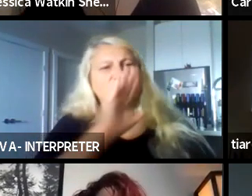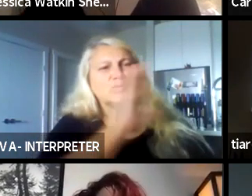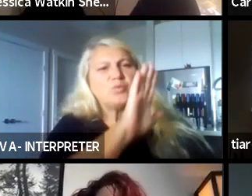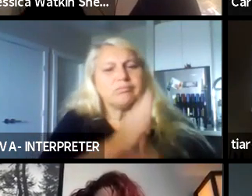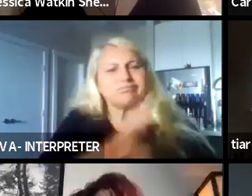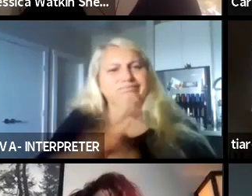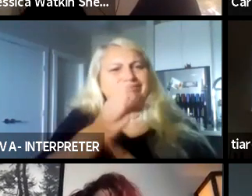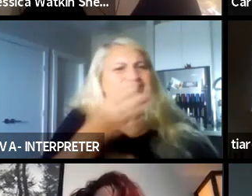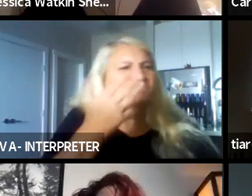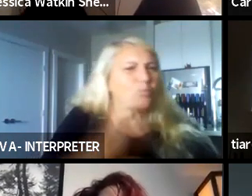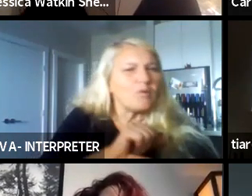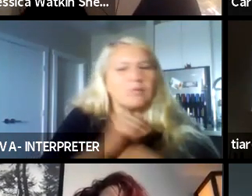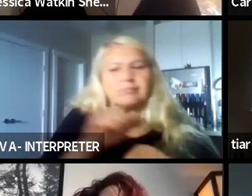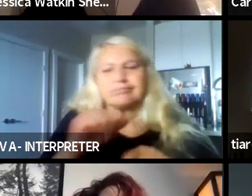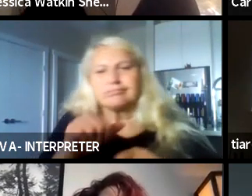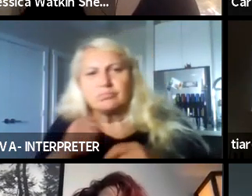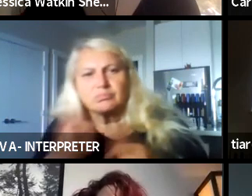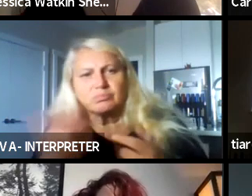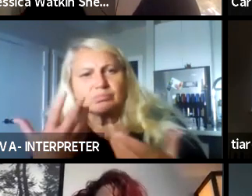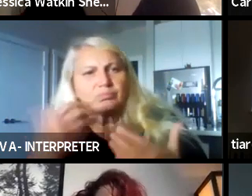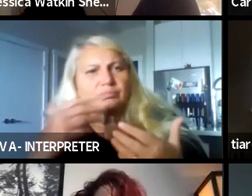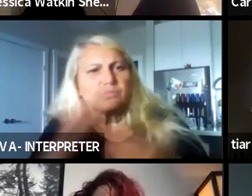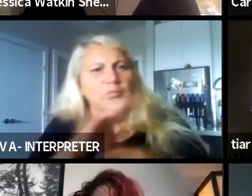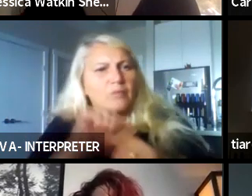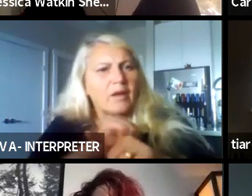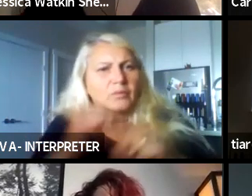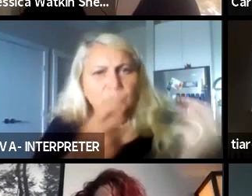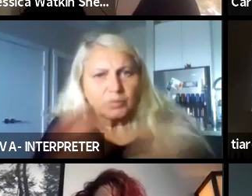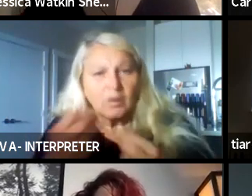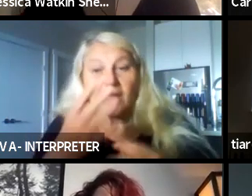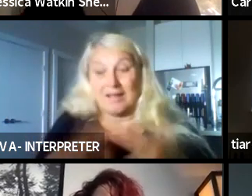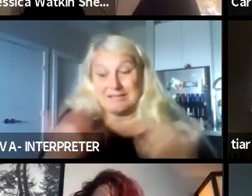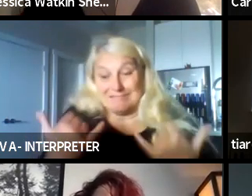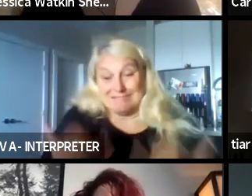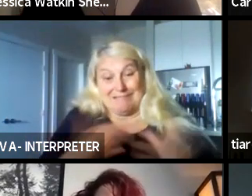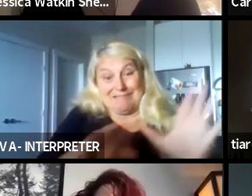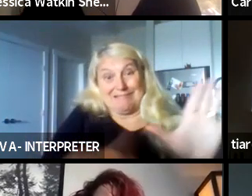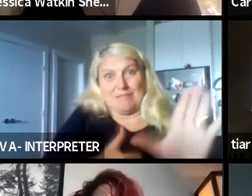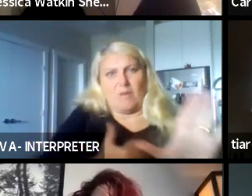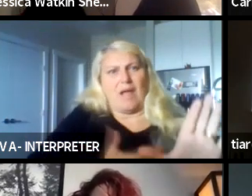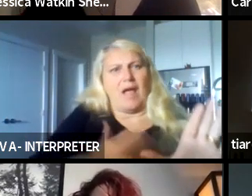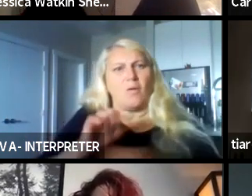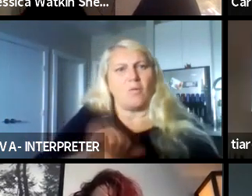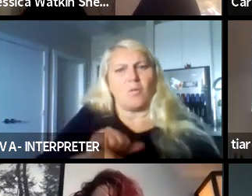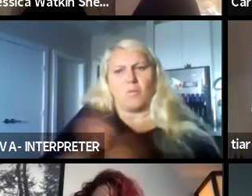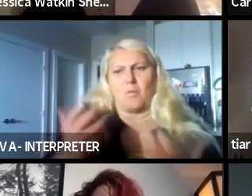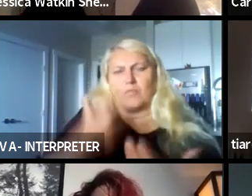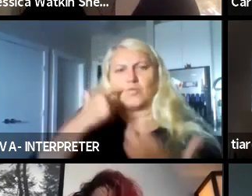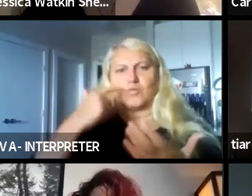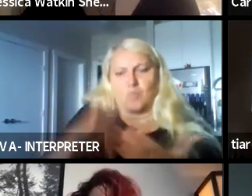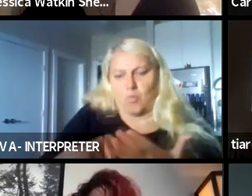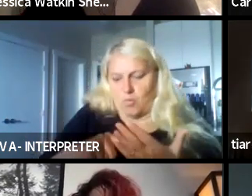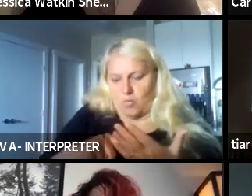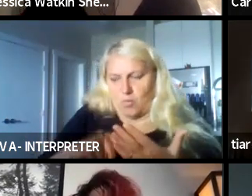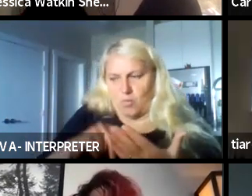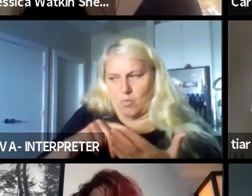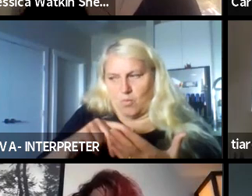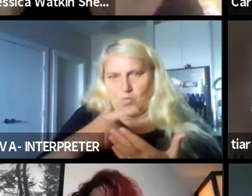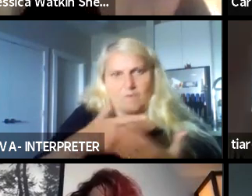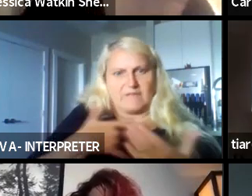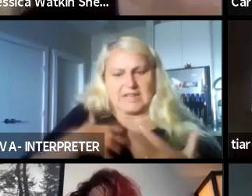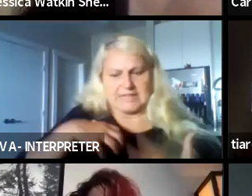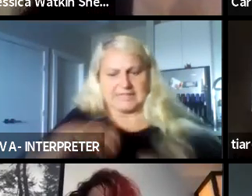practice, and what's unsettling about work we're presently with right now and where we feel and notice it in our body.